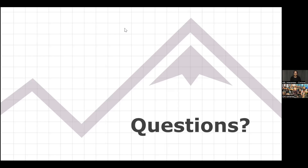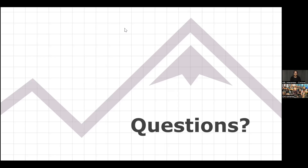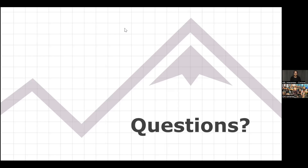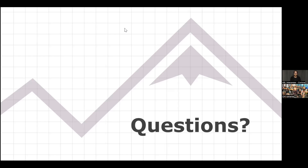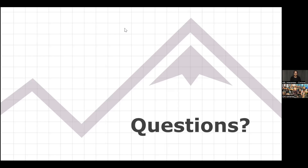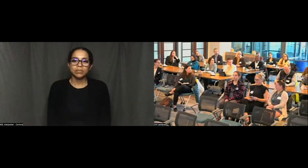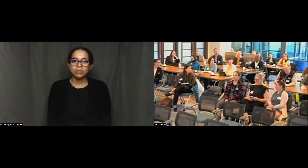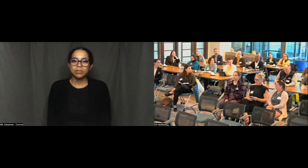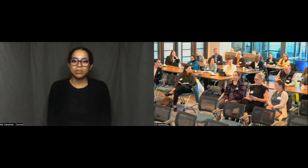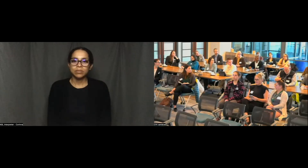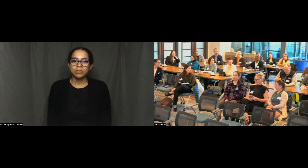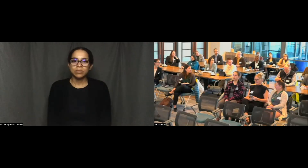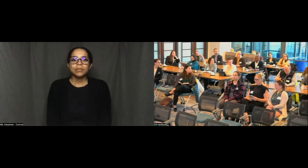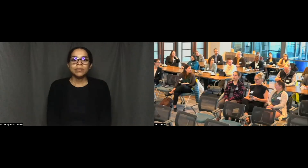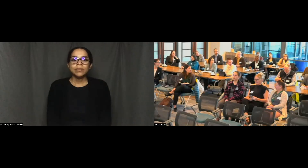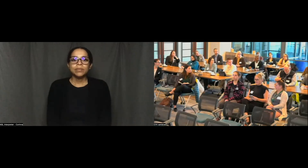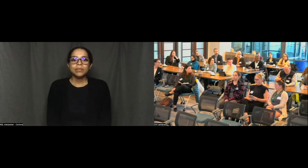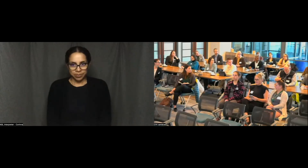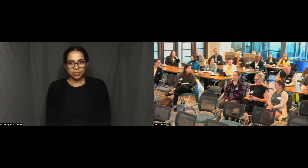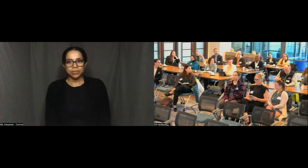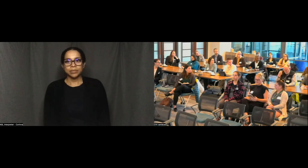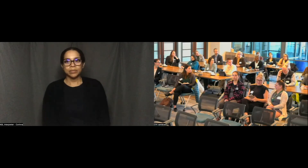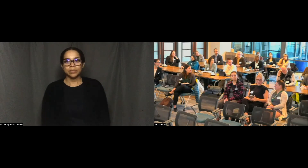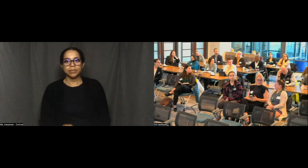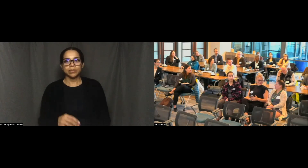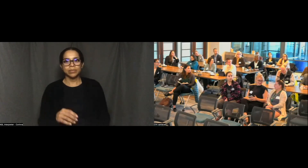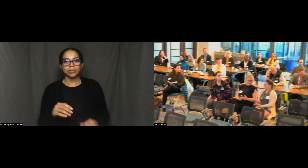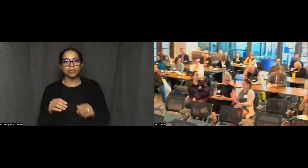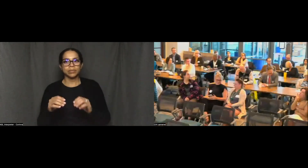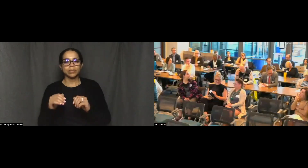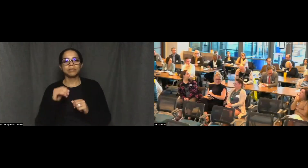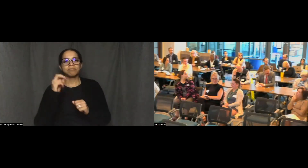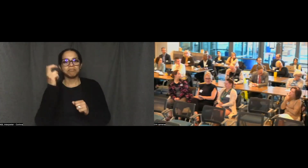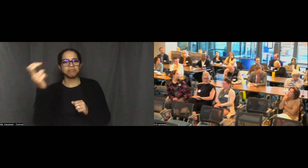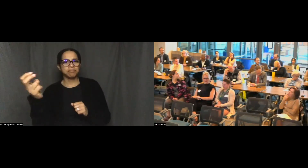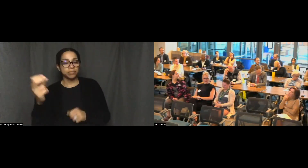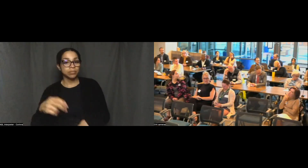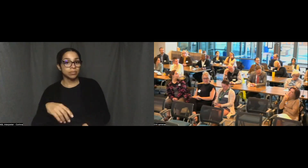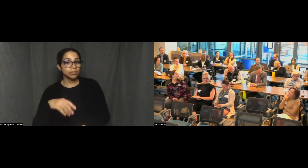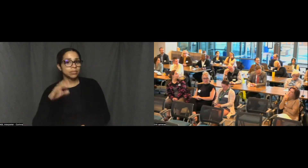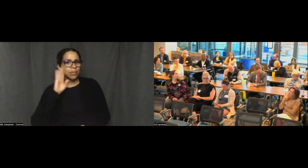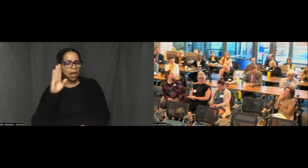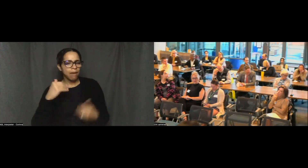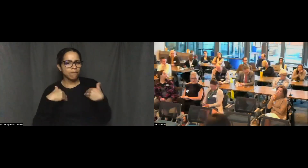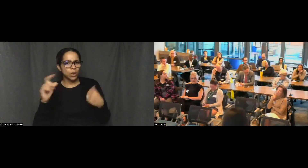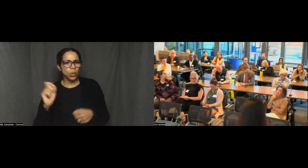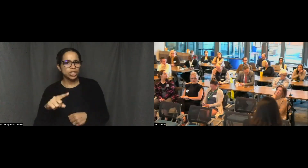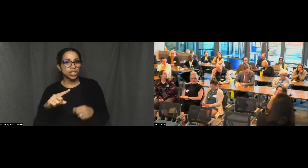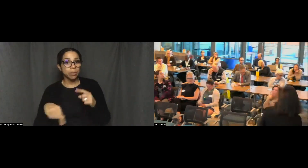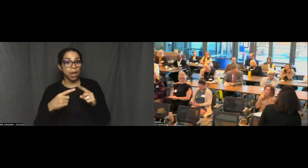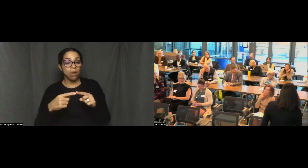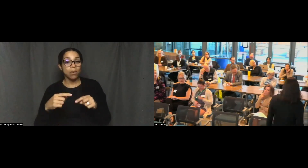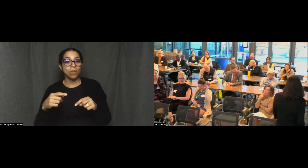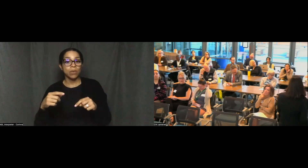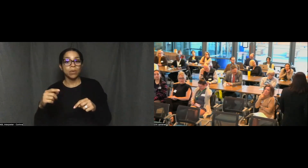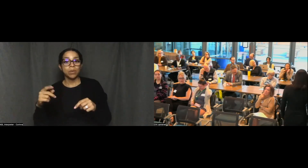Hi. So I have a question about the uninsured to then insured and how